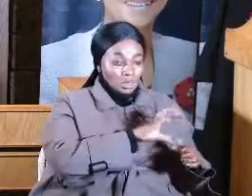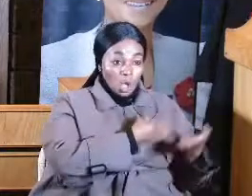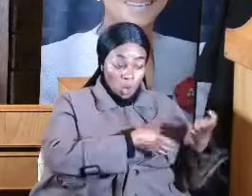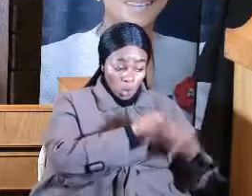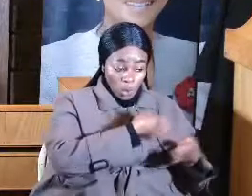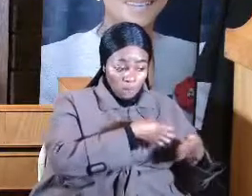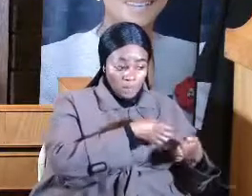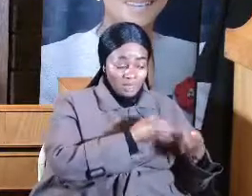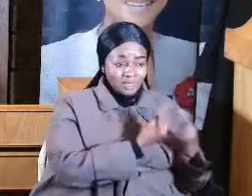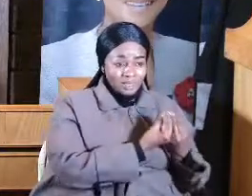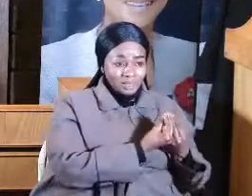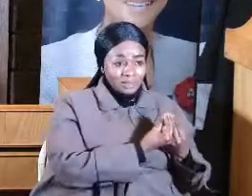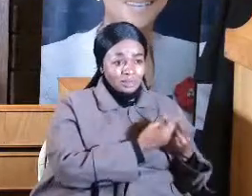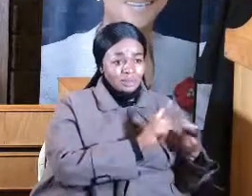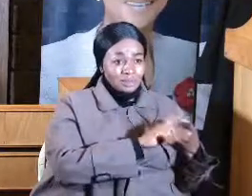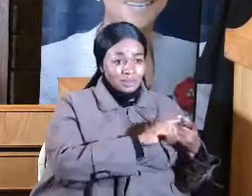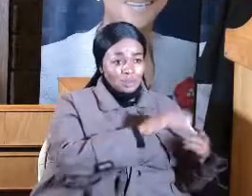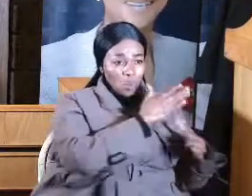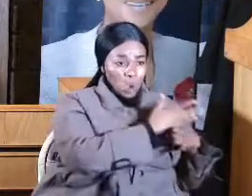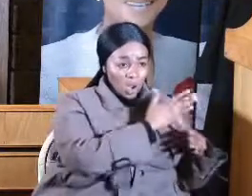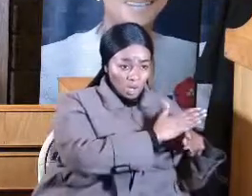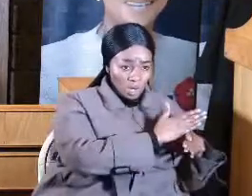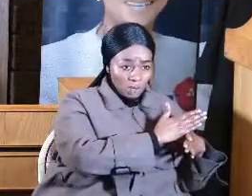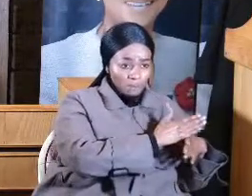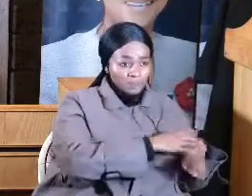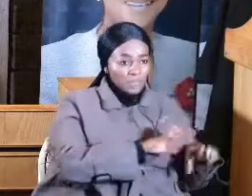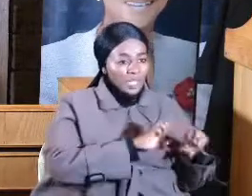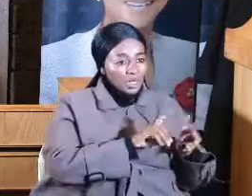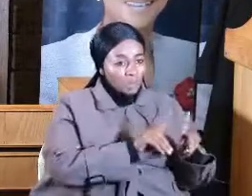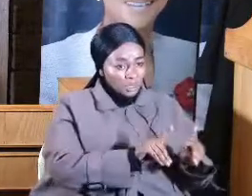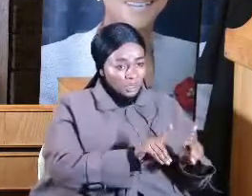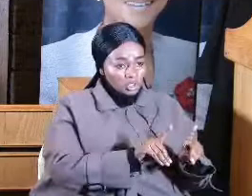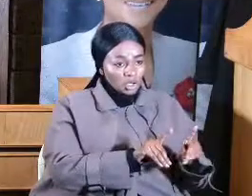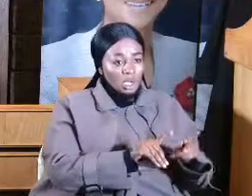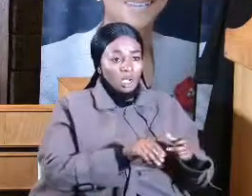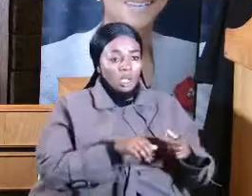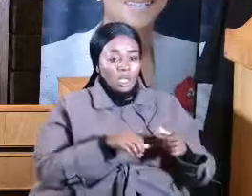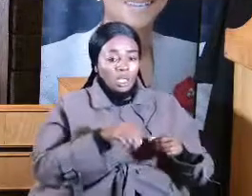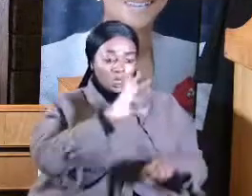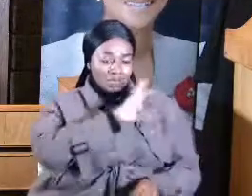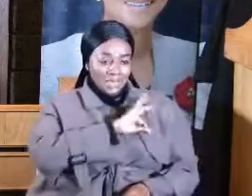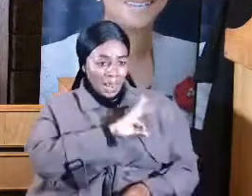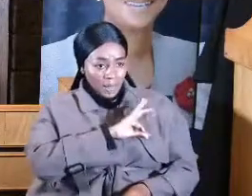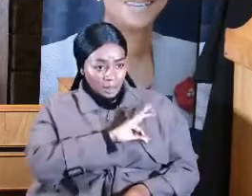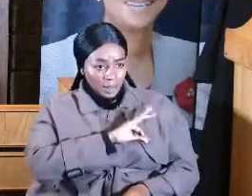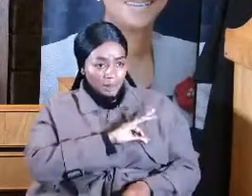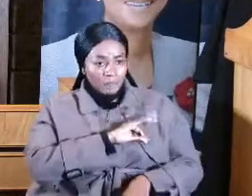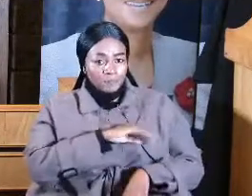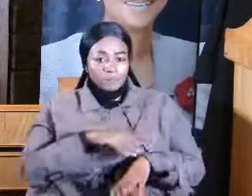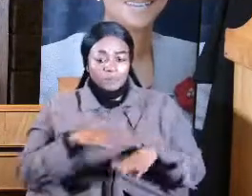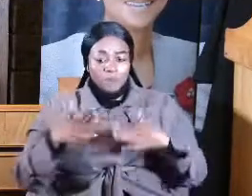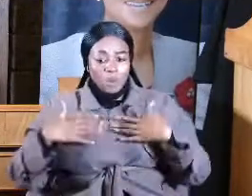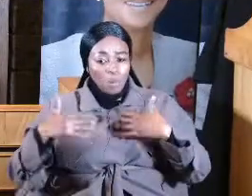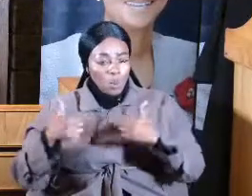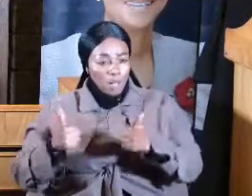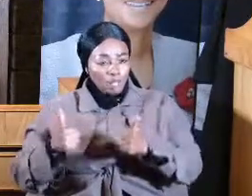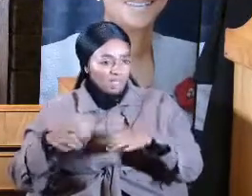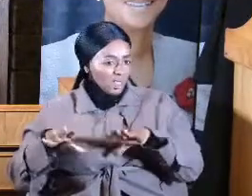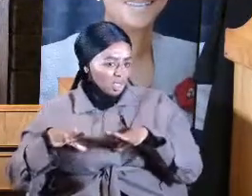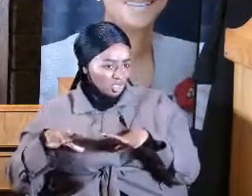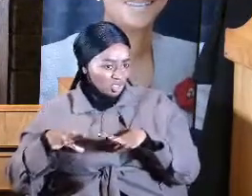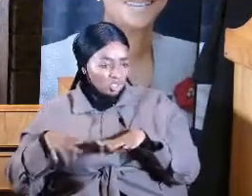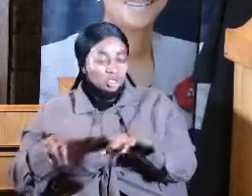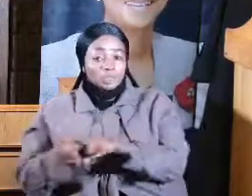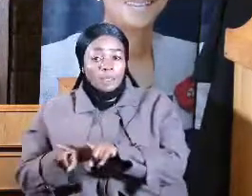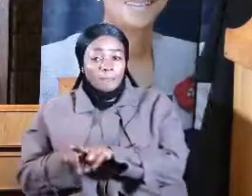Socioeconomic factors include occupation, education, income, wealth, and